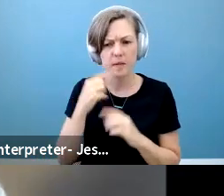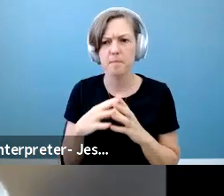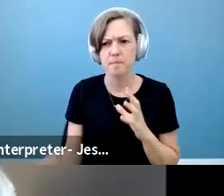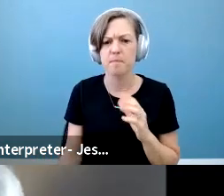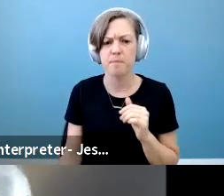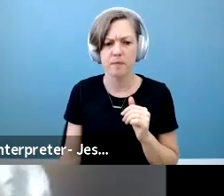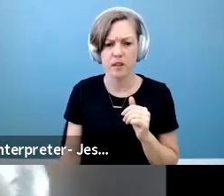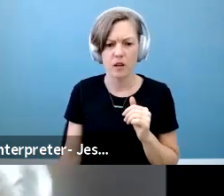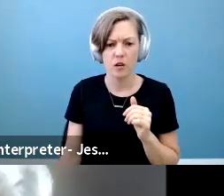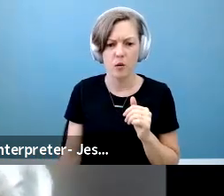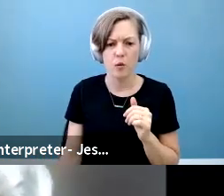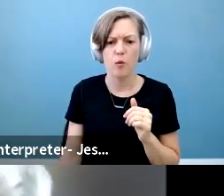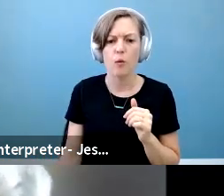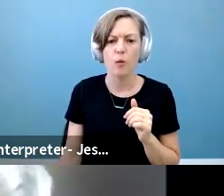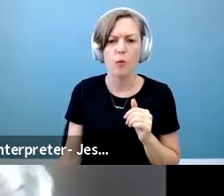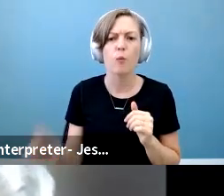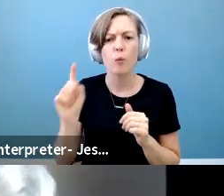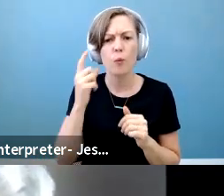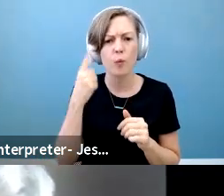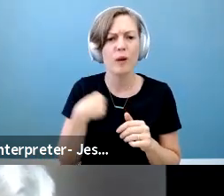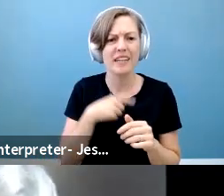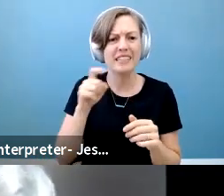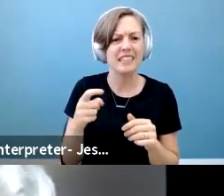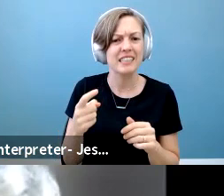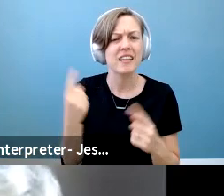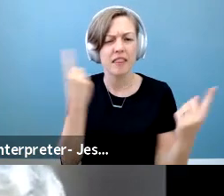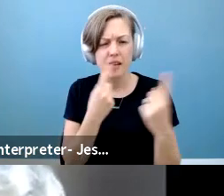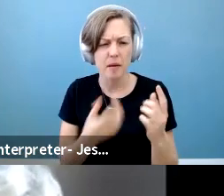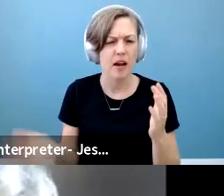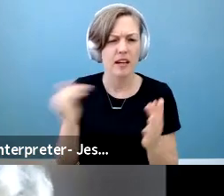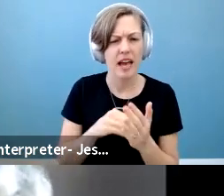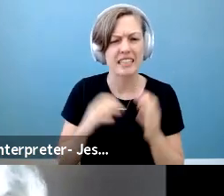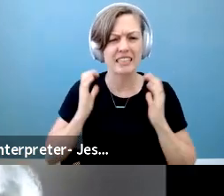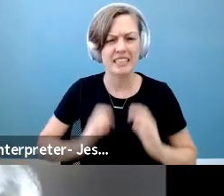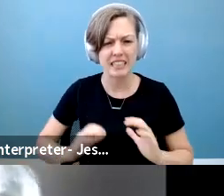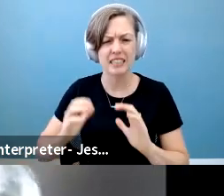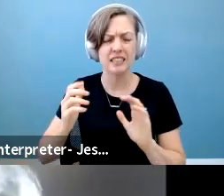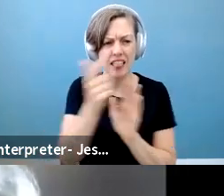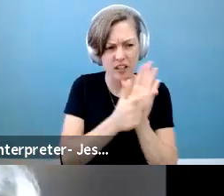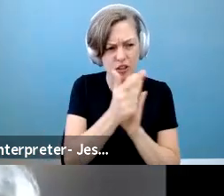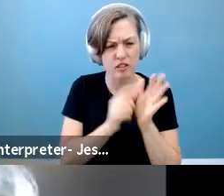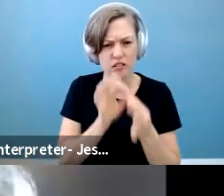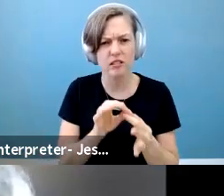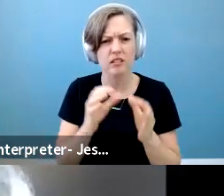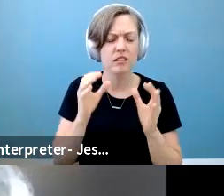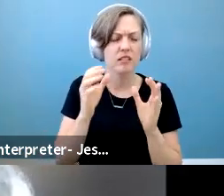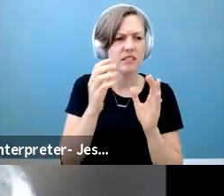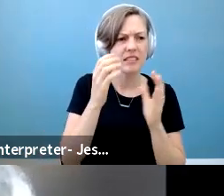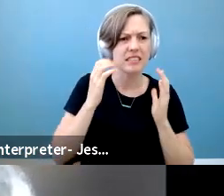we have to rethink the citizen legislature as a thing,